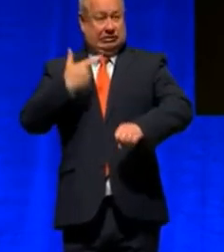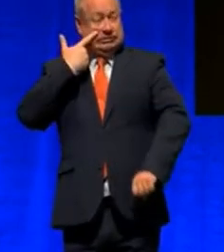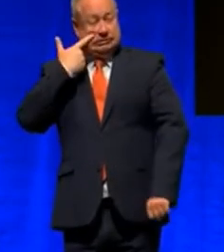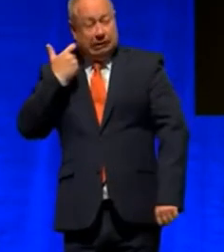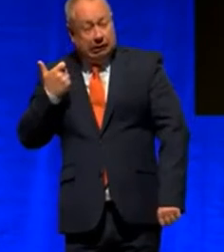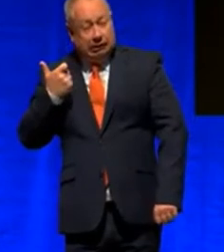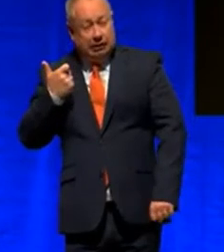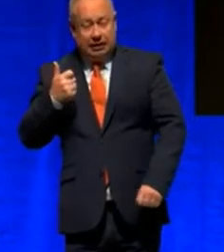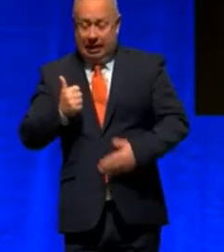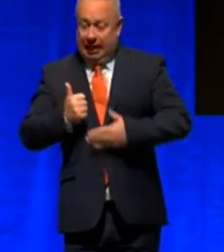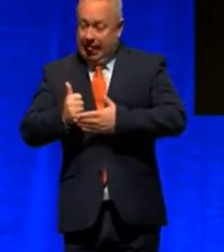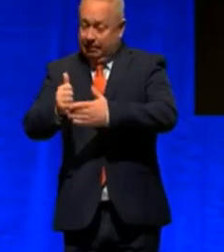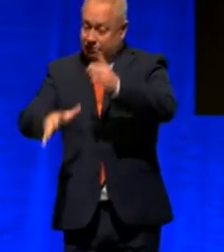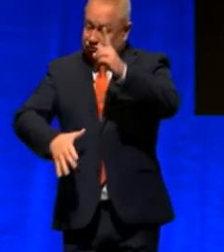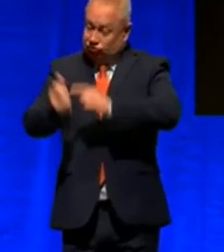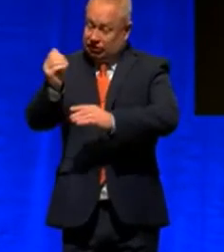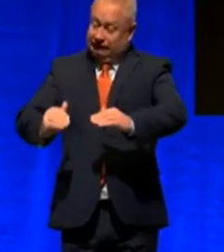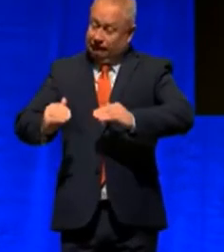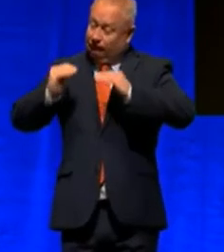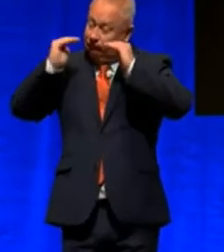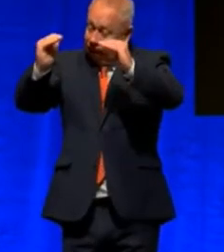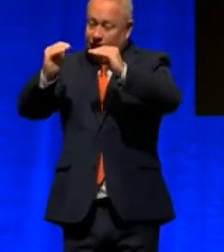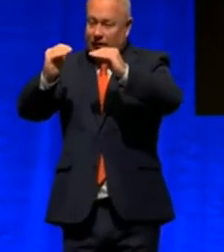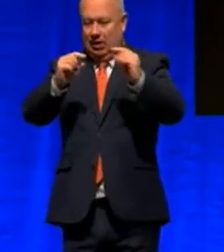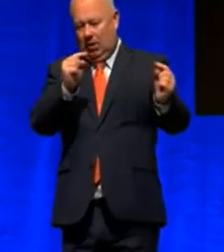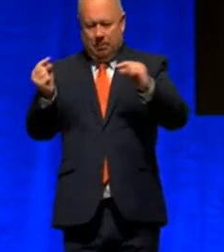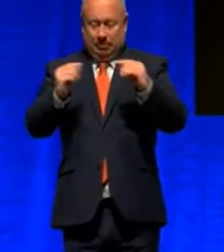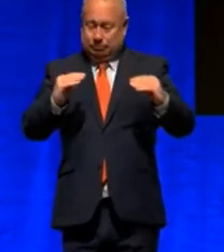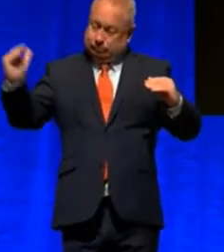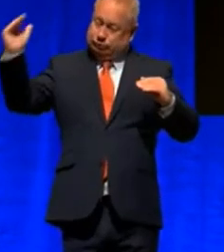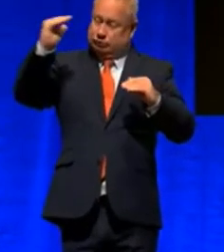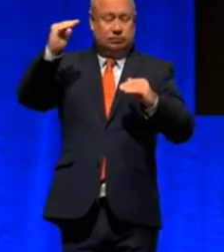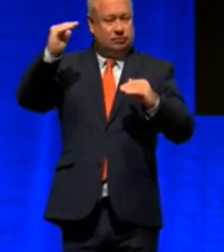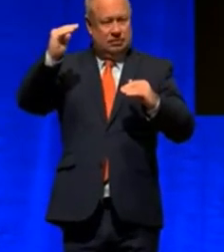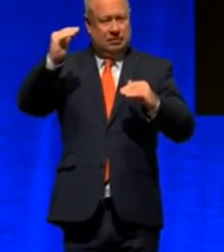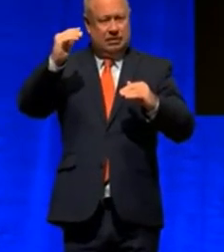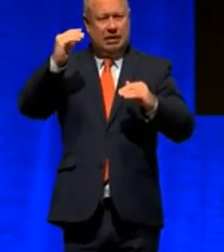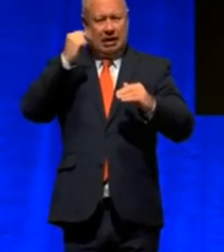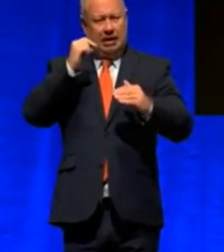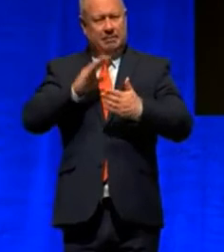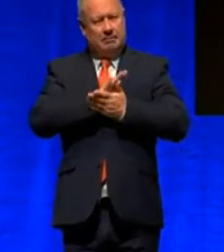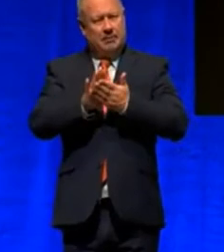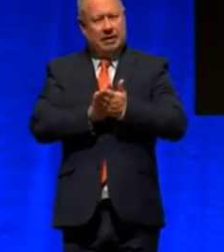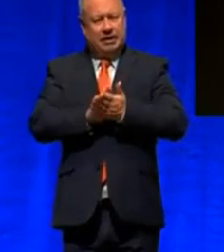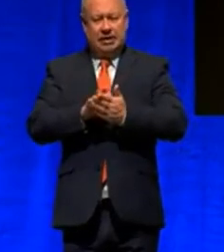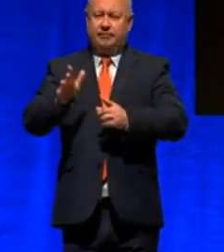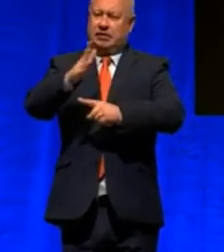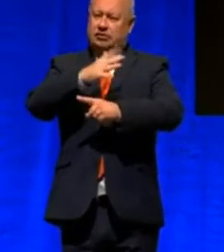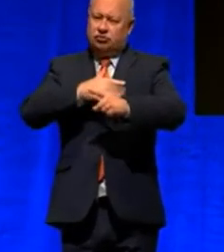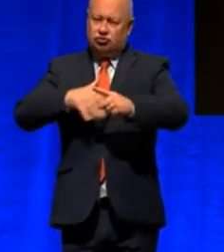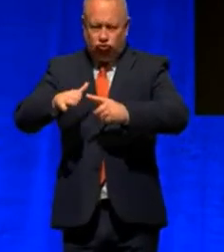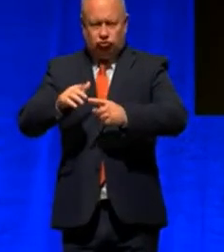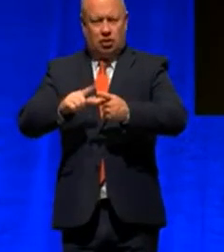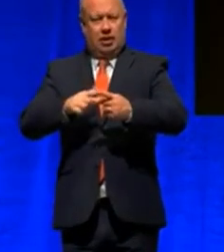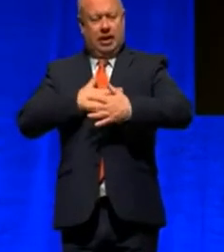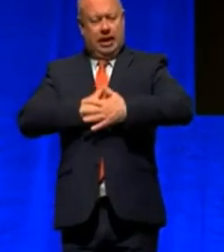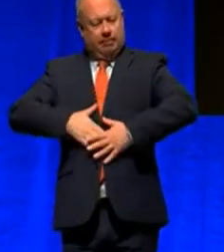attainment. It does not make us more competitive, but it can lead to social, emotional, and mental health